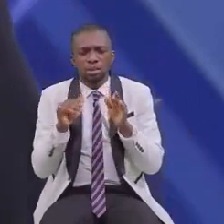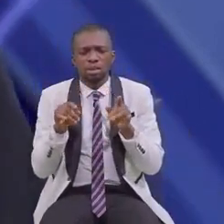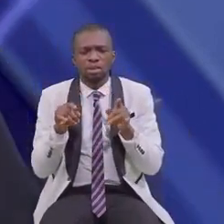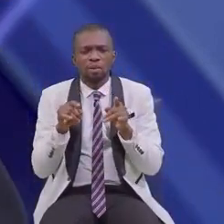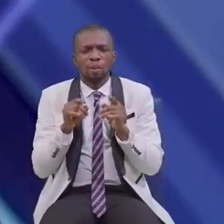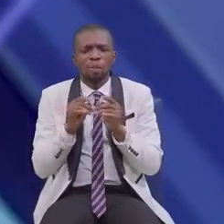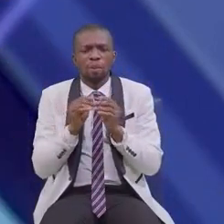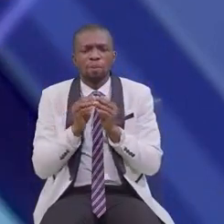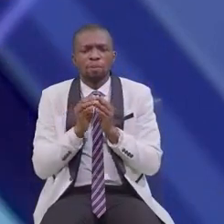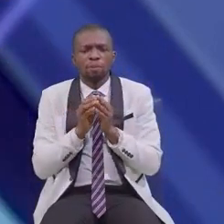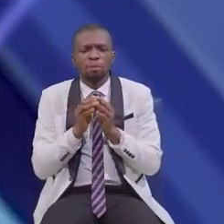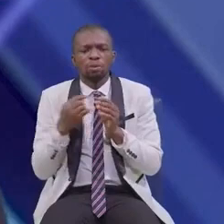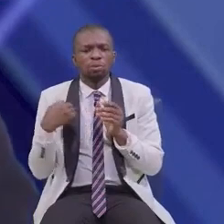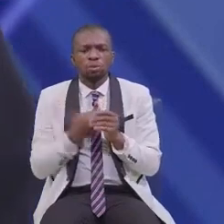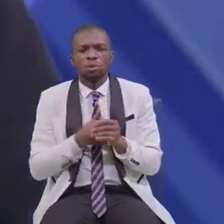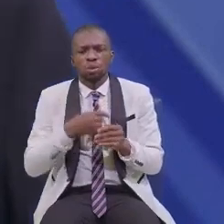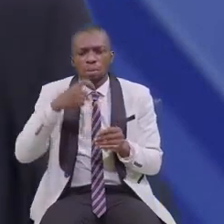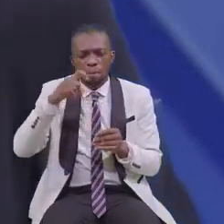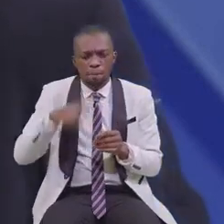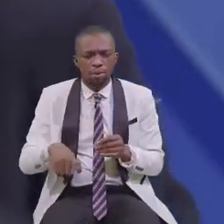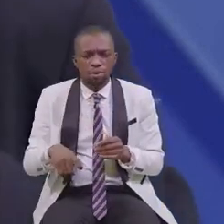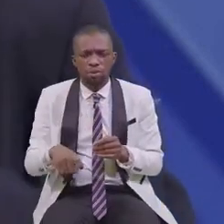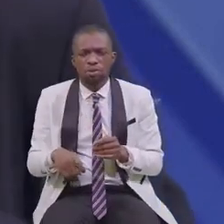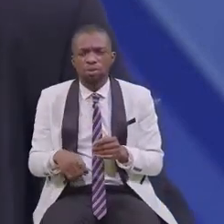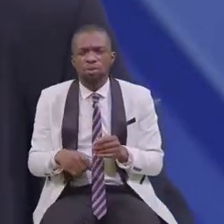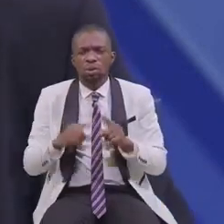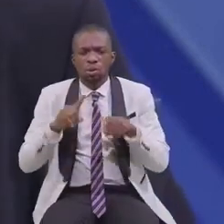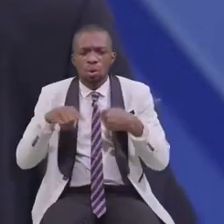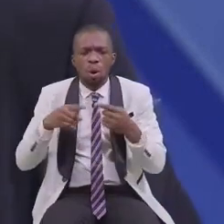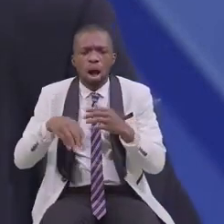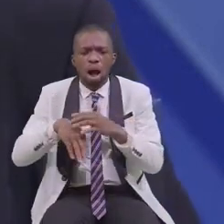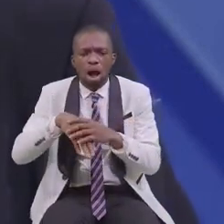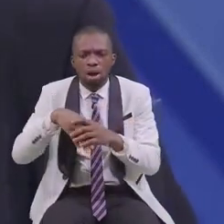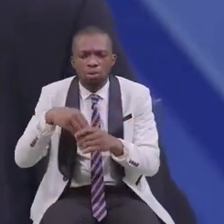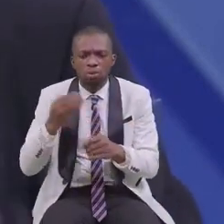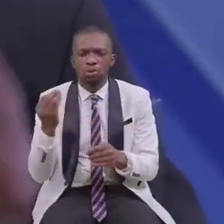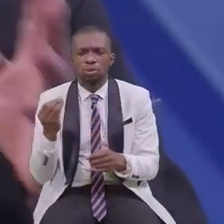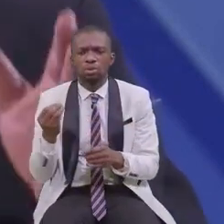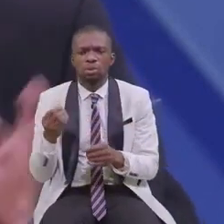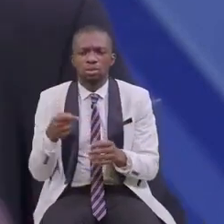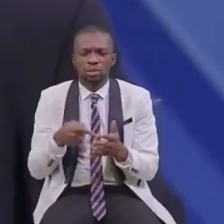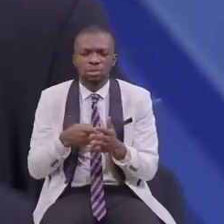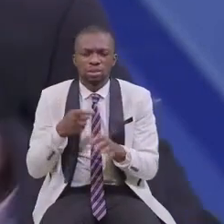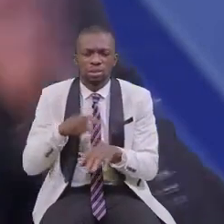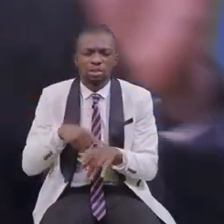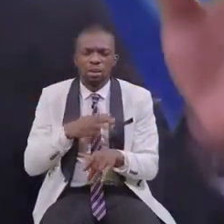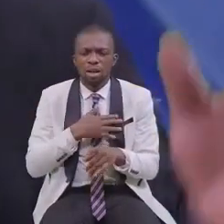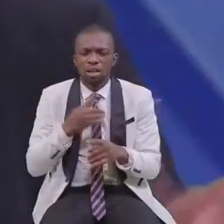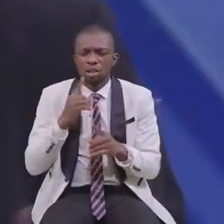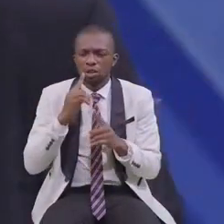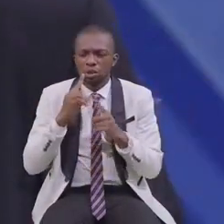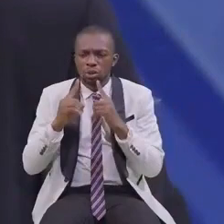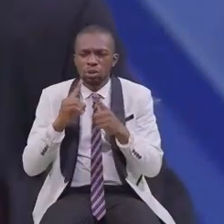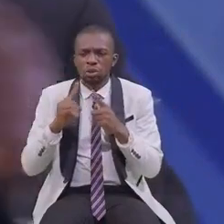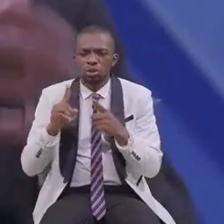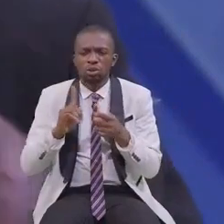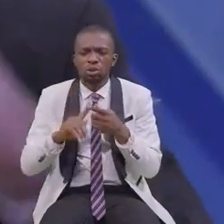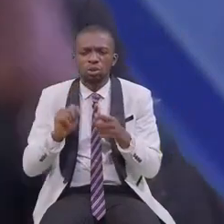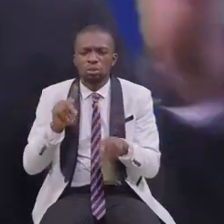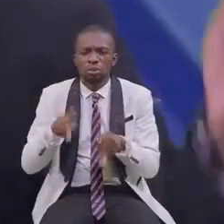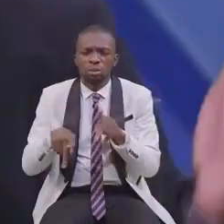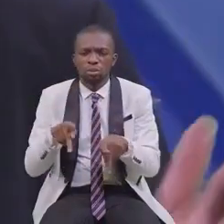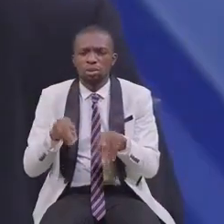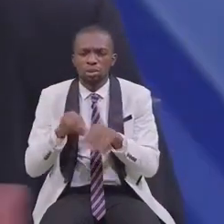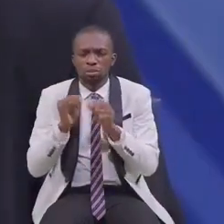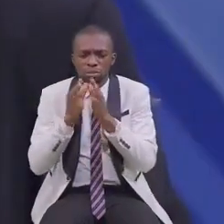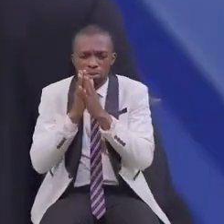do. We must, you know, go out at this time and talk to the Lord and talk to men in prayer.